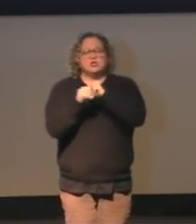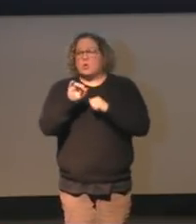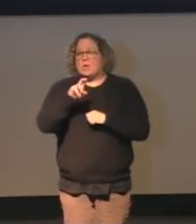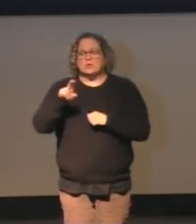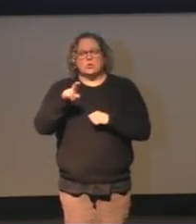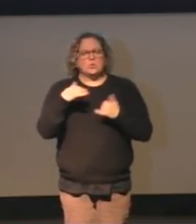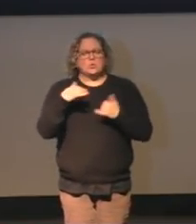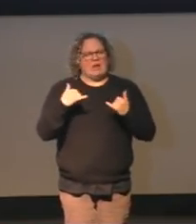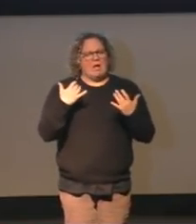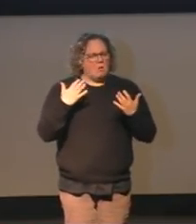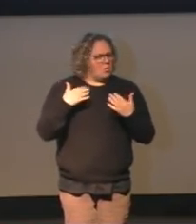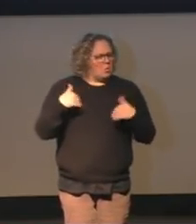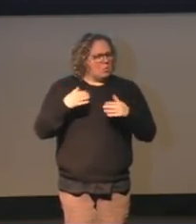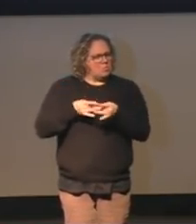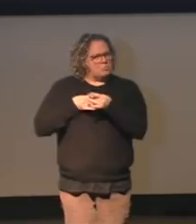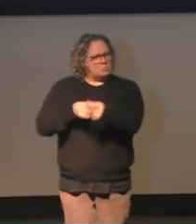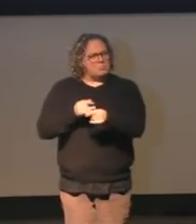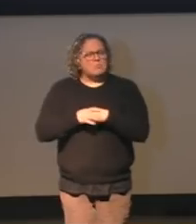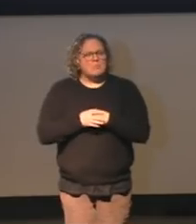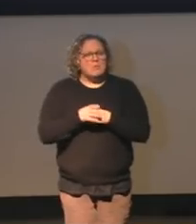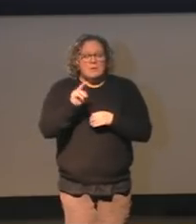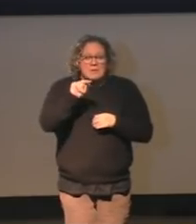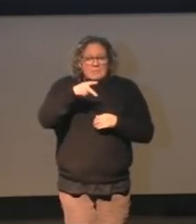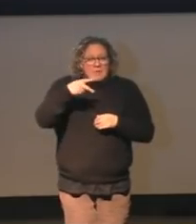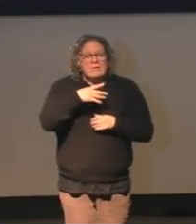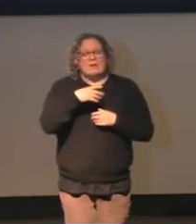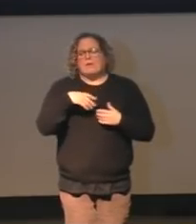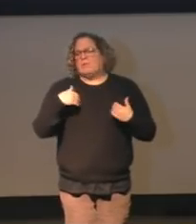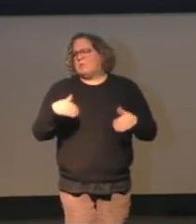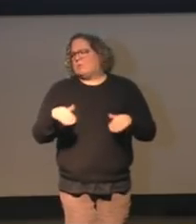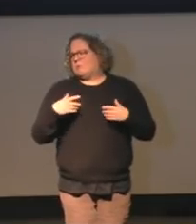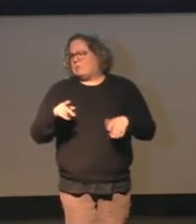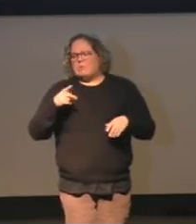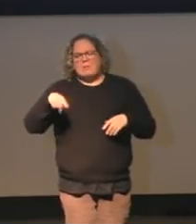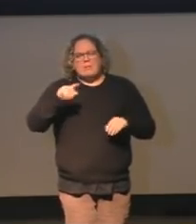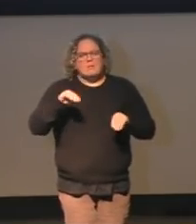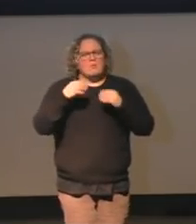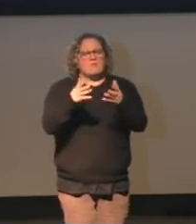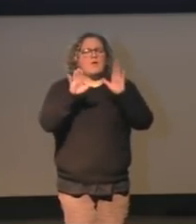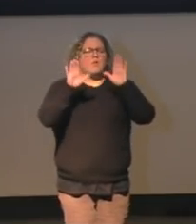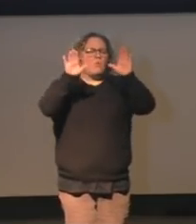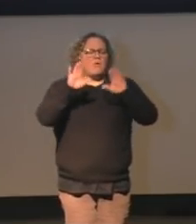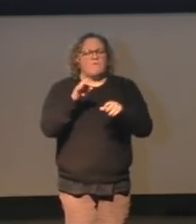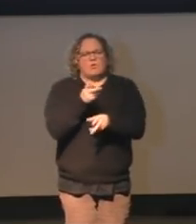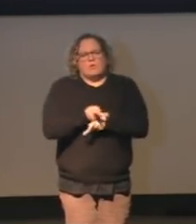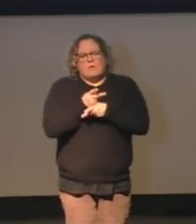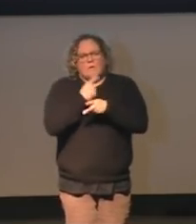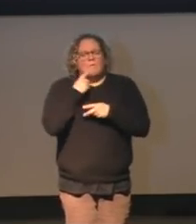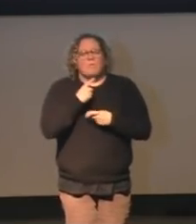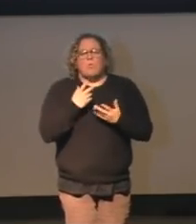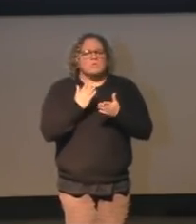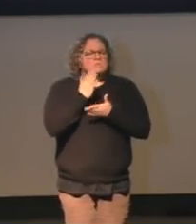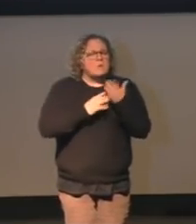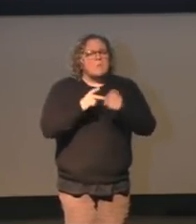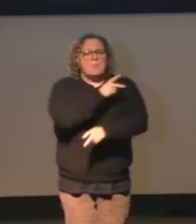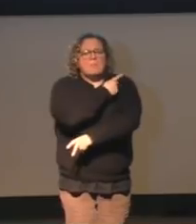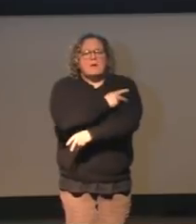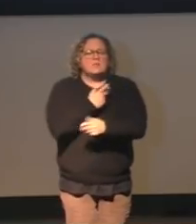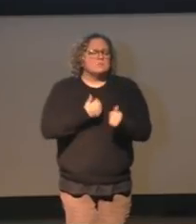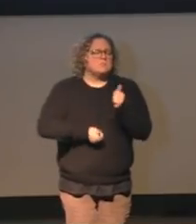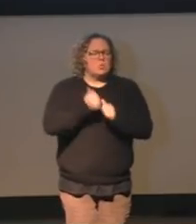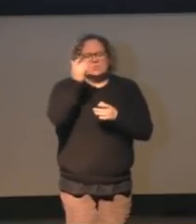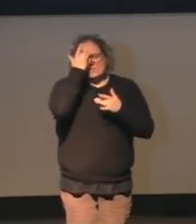and PAs on this team have tirelessly worked to provide outstanding care to some of the hospital's sickest patients. Thank